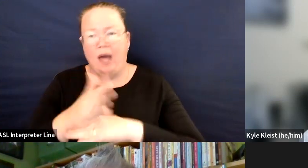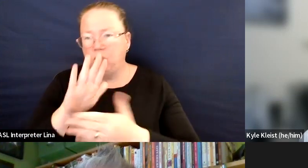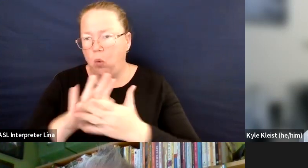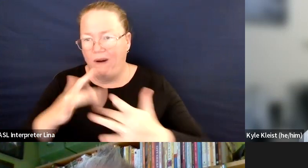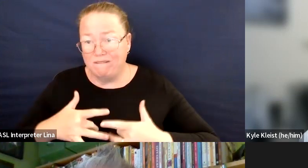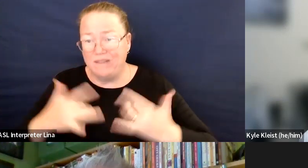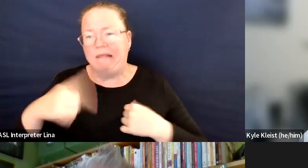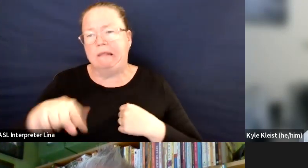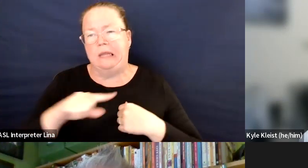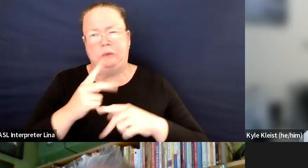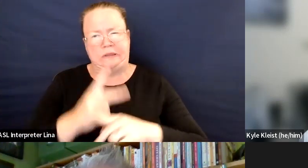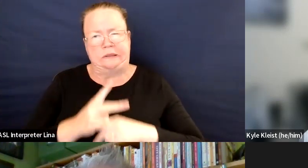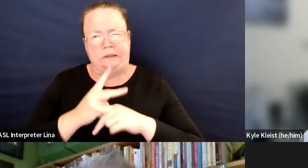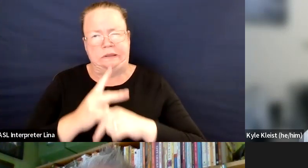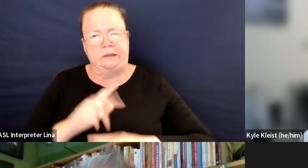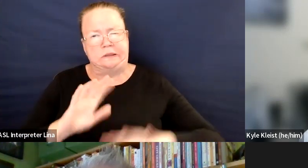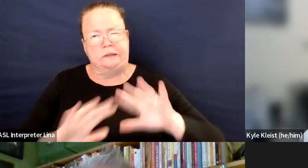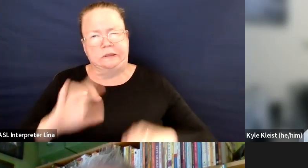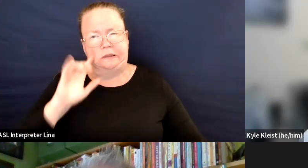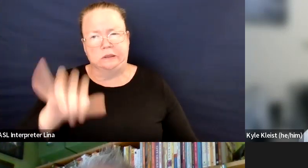were a little cautious of it.